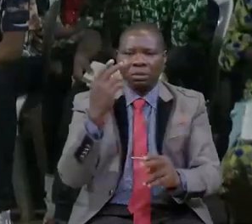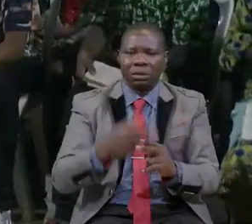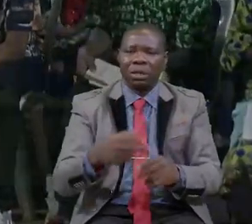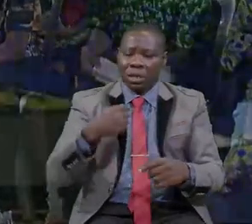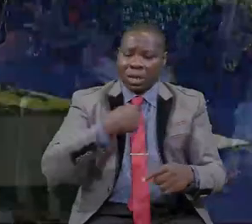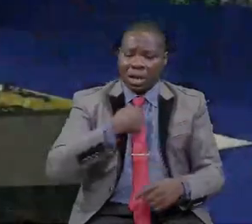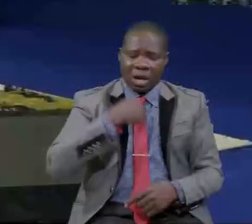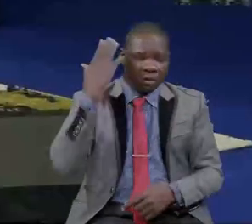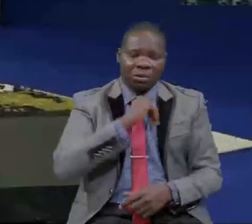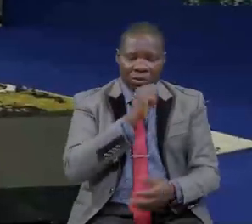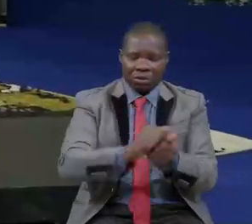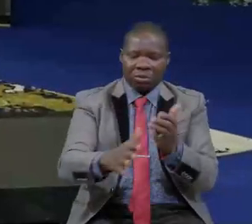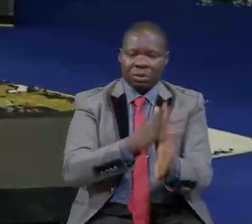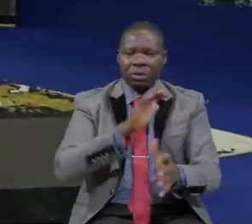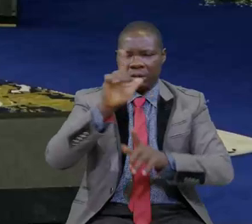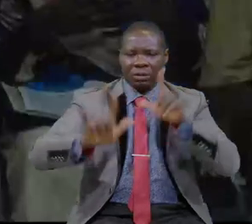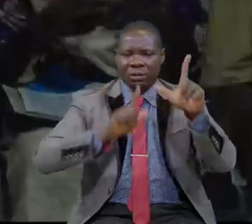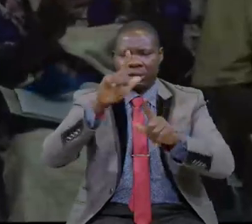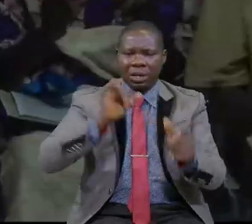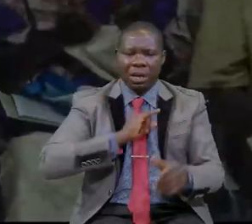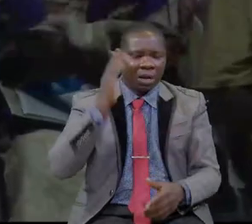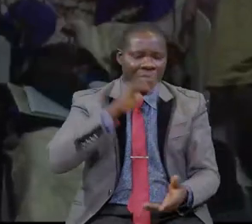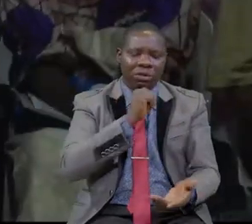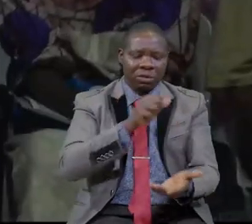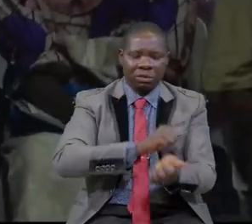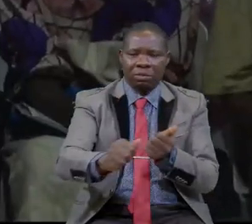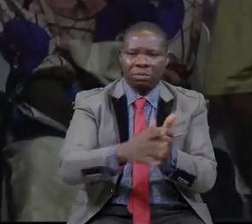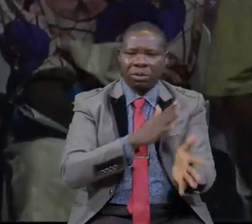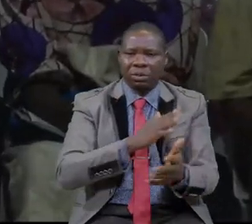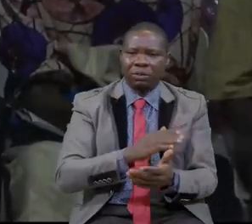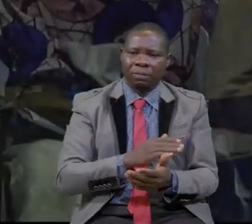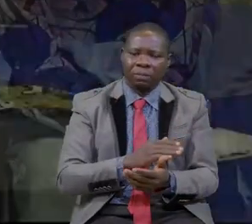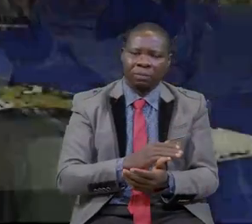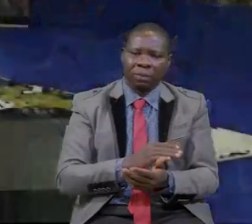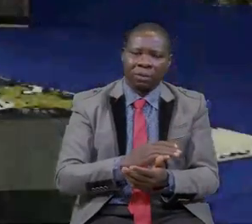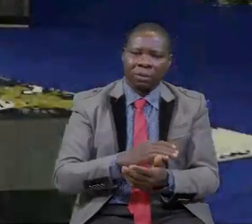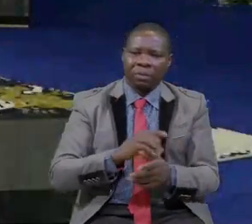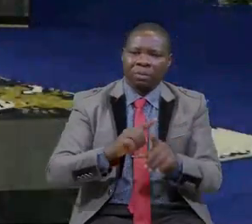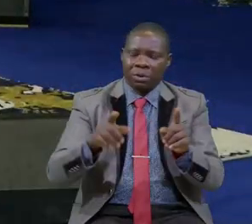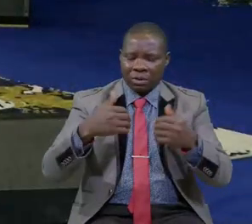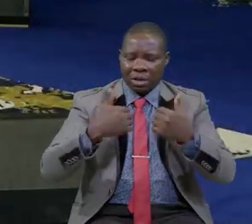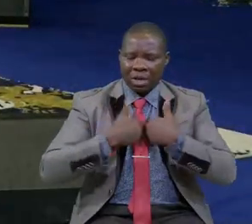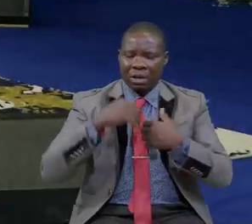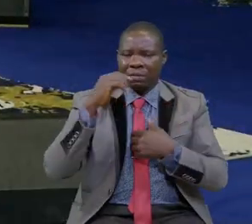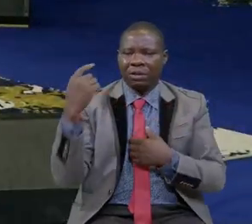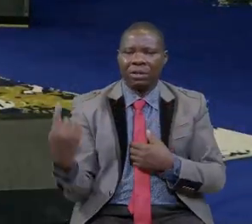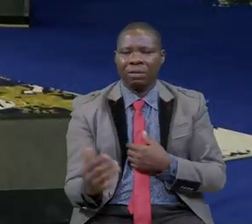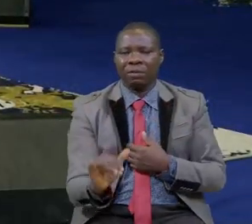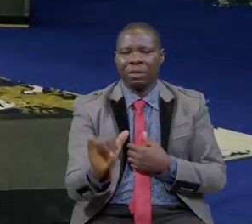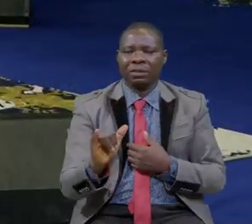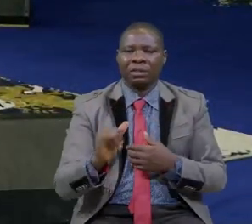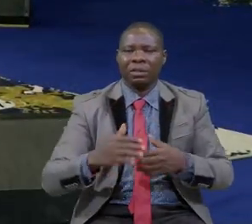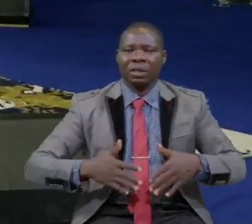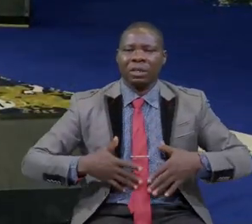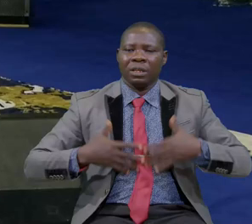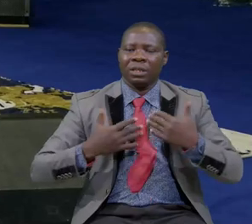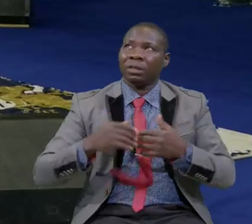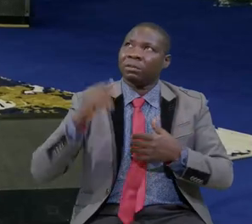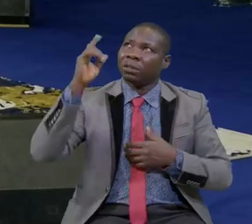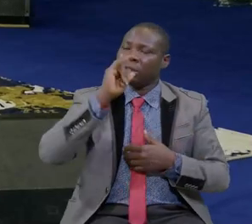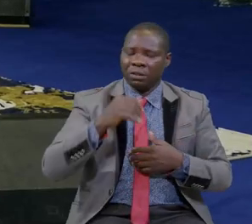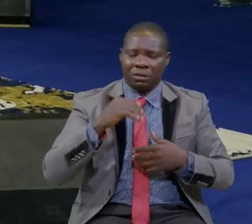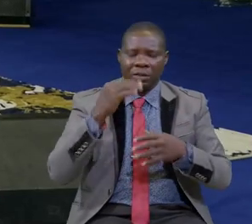not perish, but have everlasting life. He's faithful to his word.